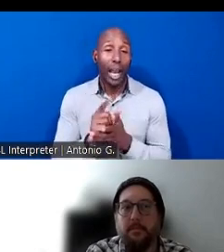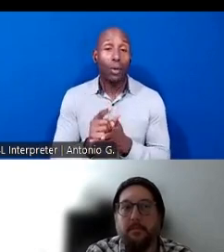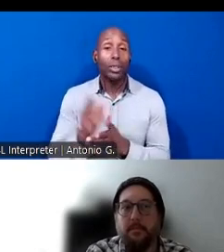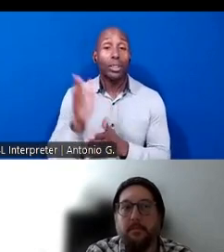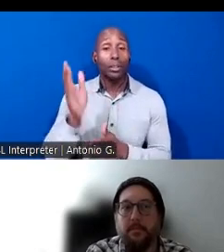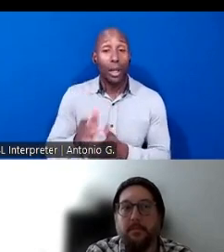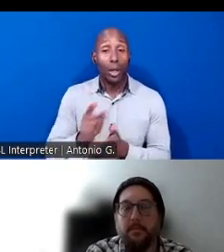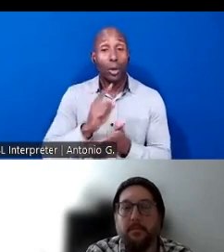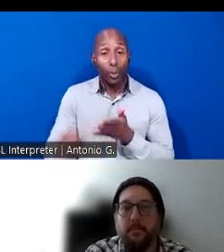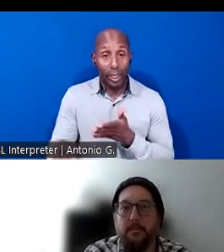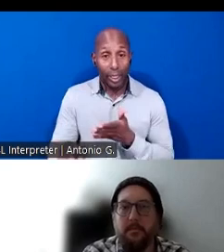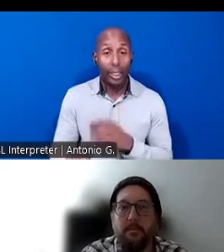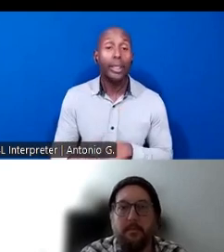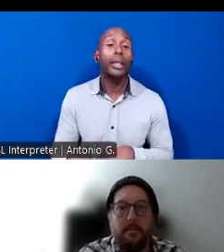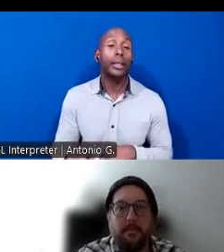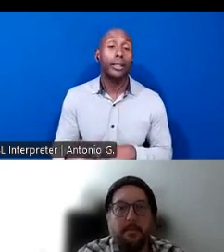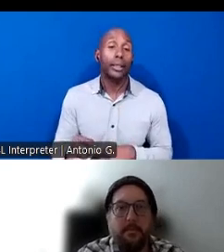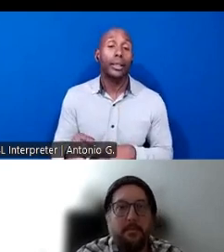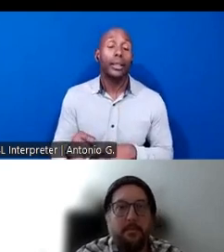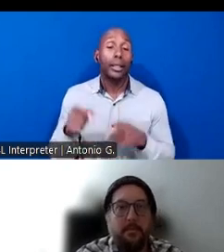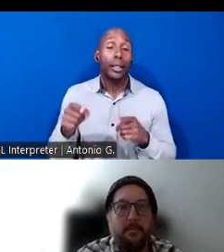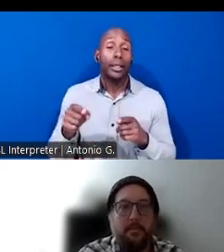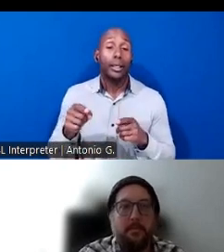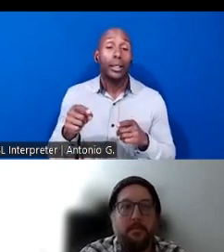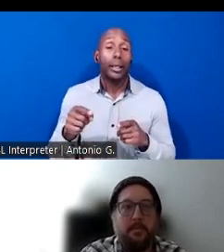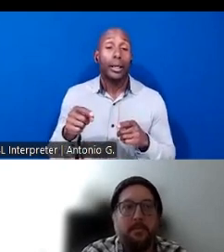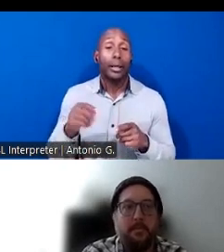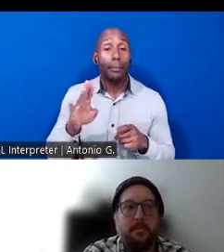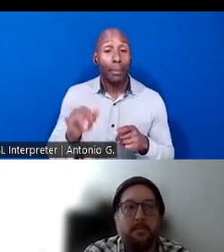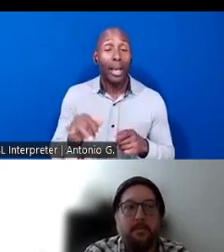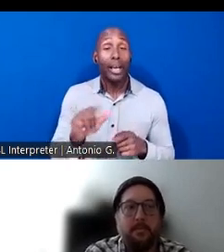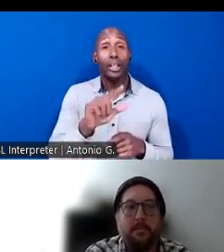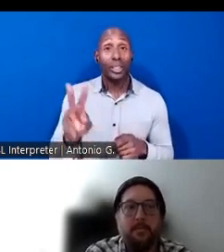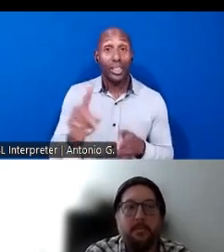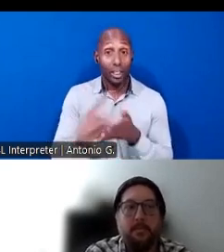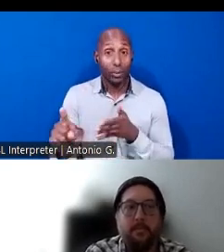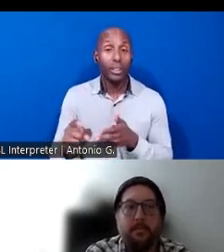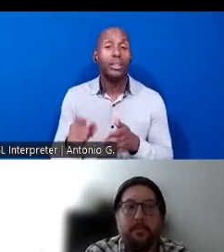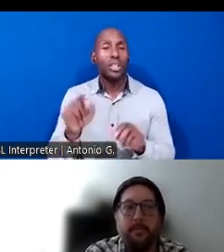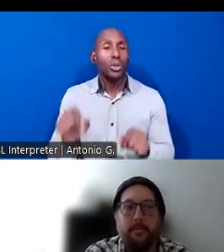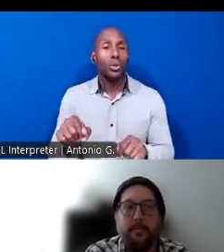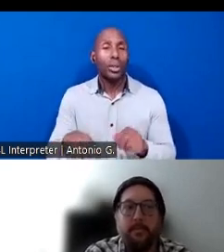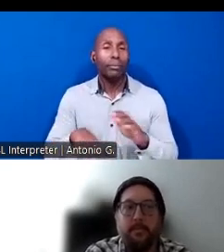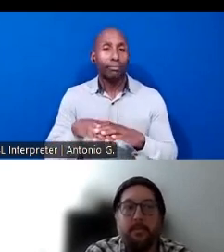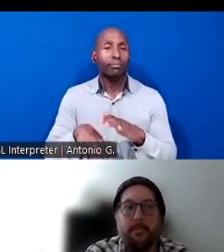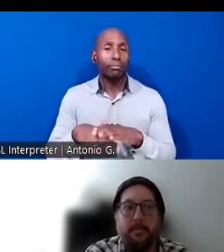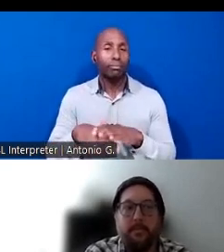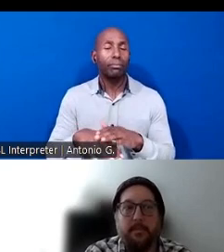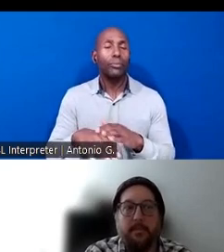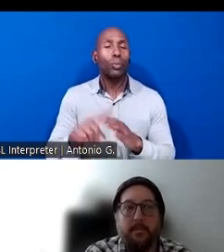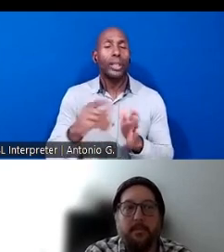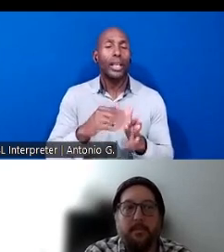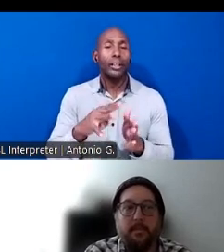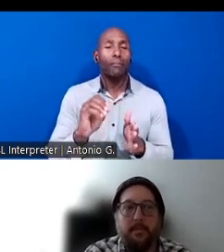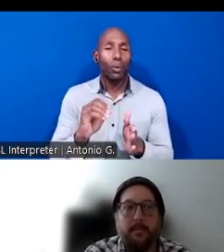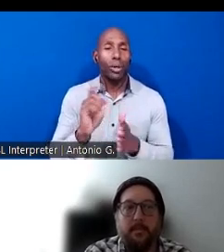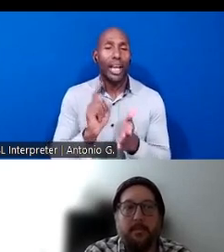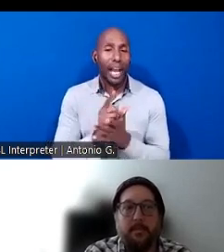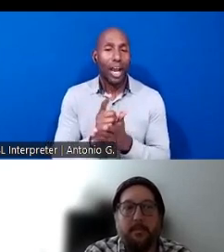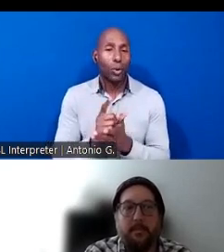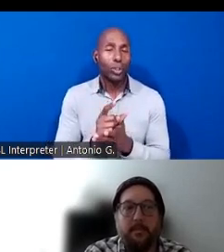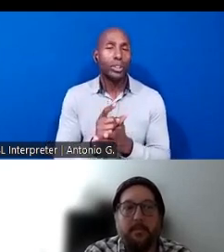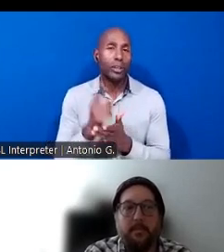1,040 hours in a 6-month period. So that's all the numbers that you're seeing on the screen. And the way that we